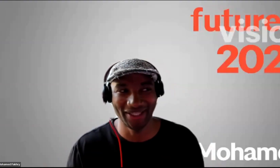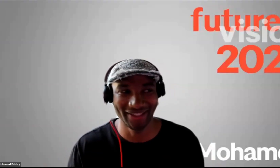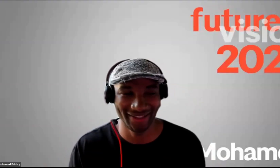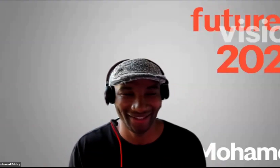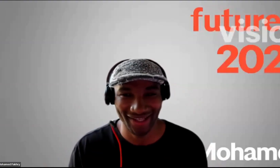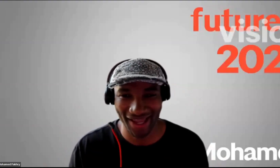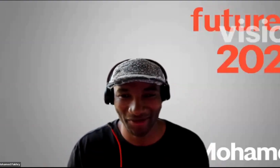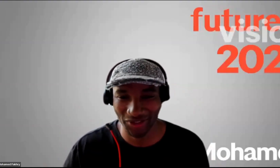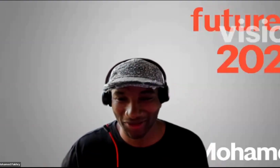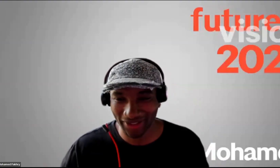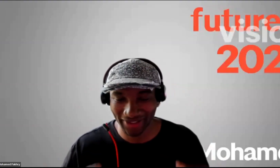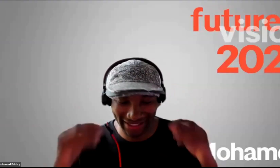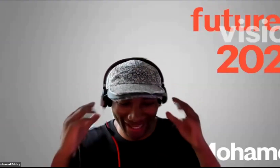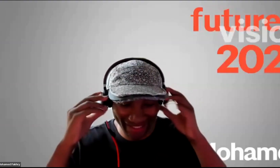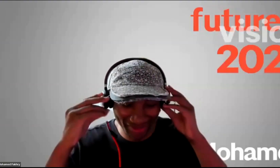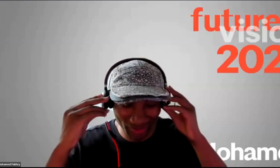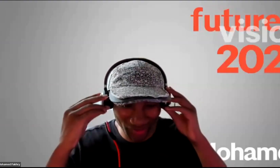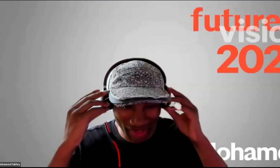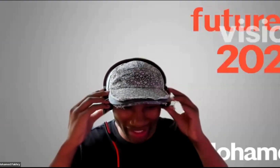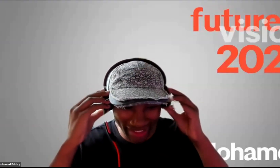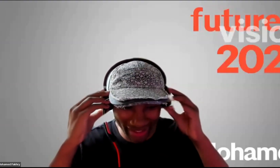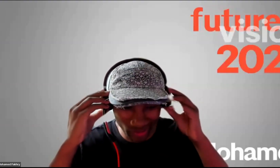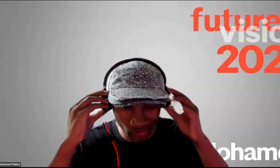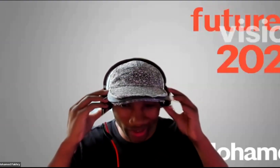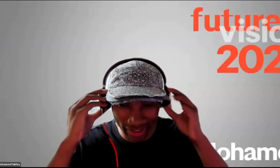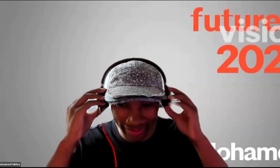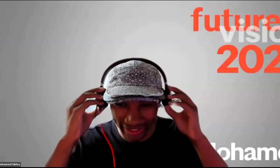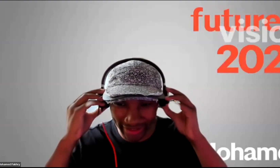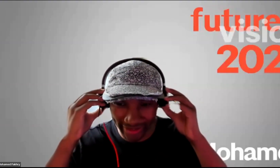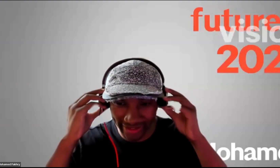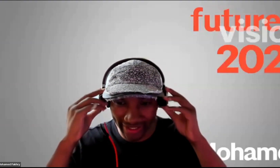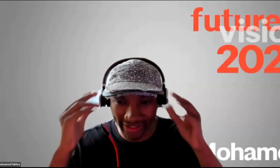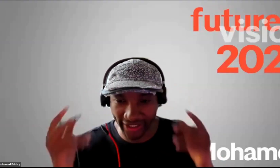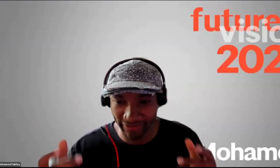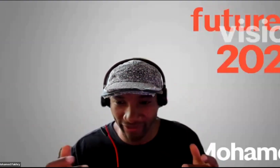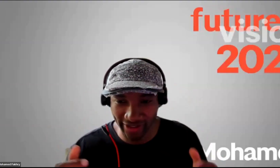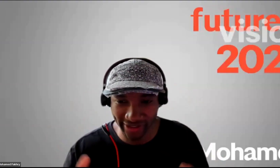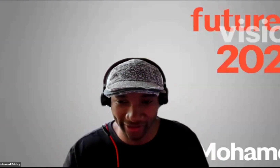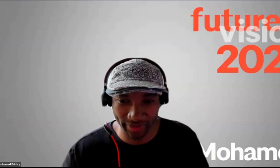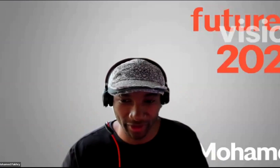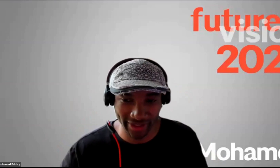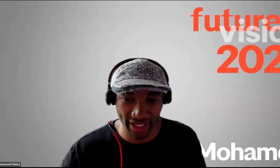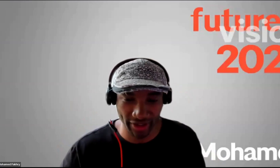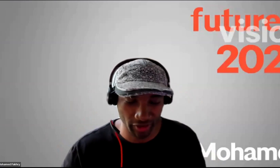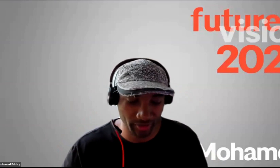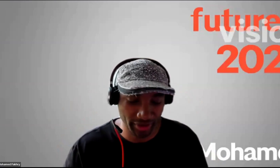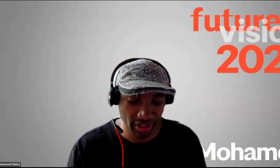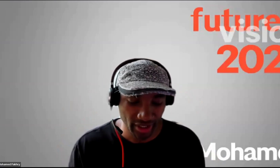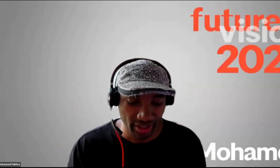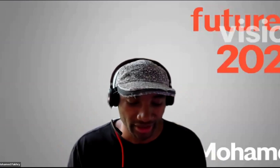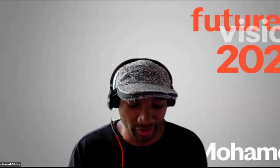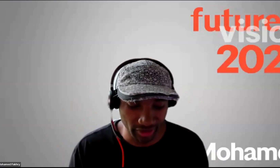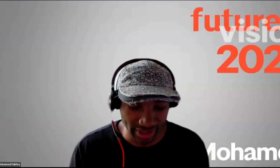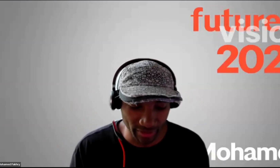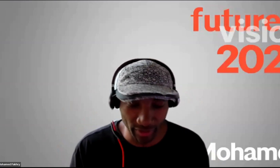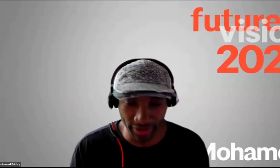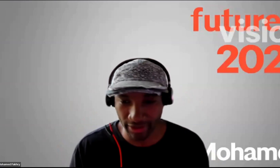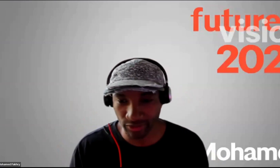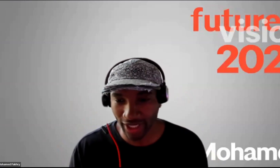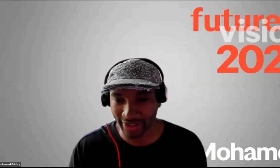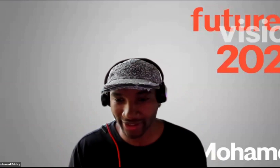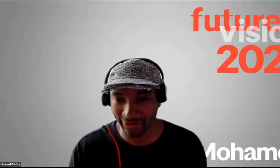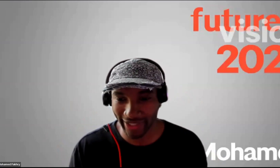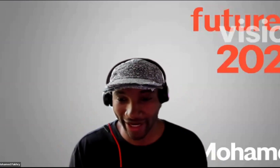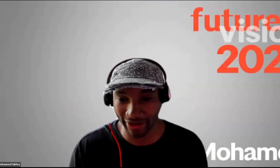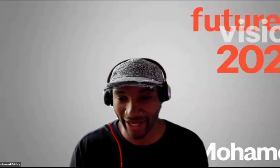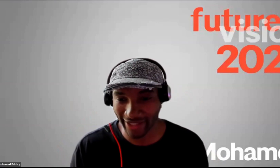just wanted to say that I like where there's a headphones, not because I heard, but because I wear them